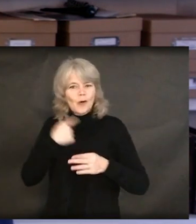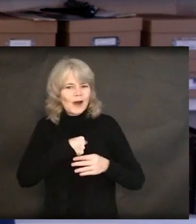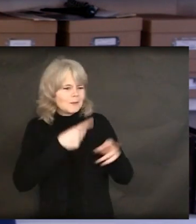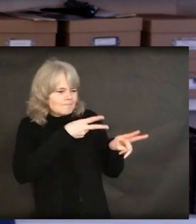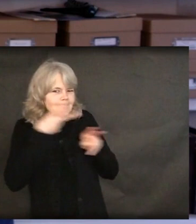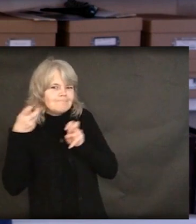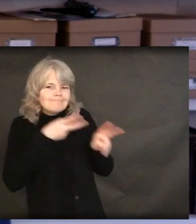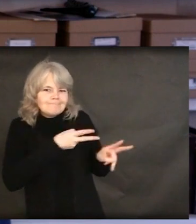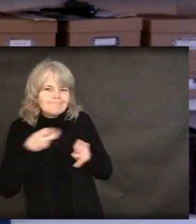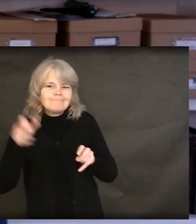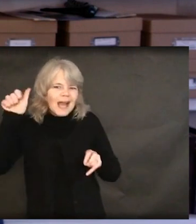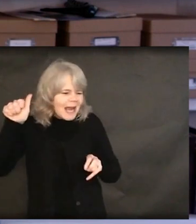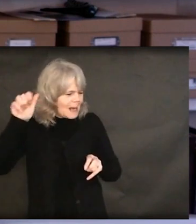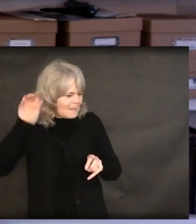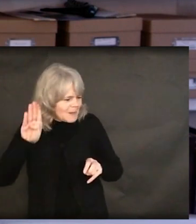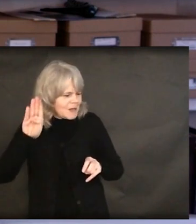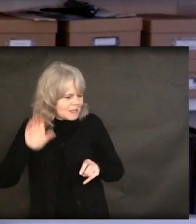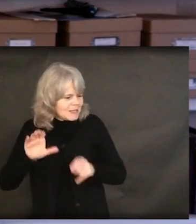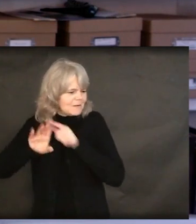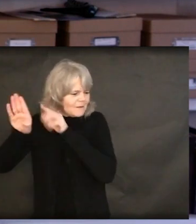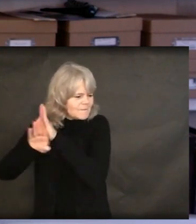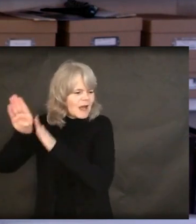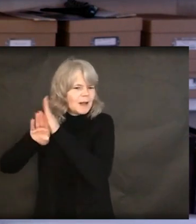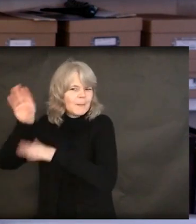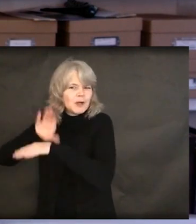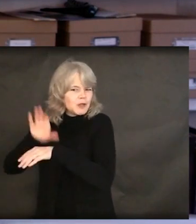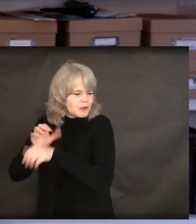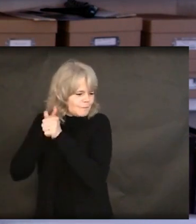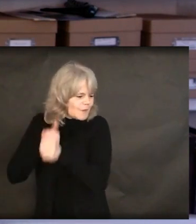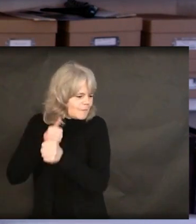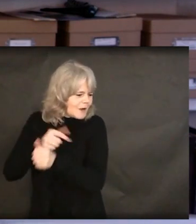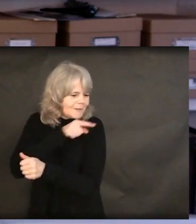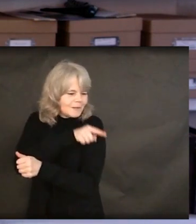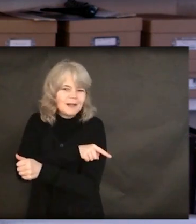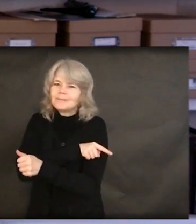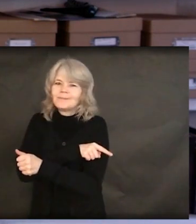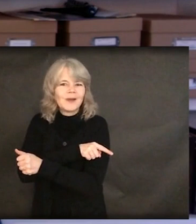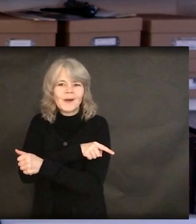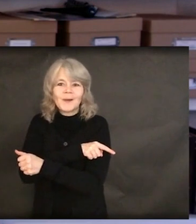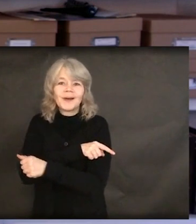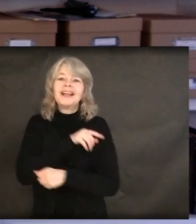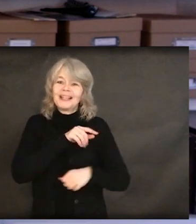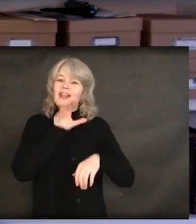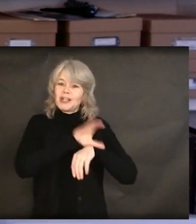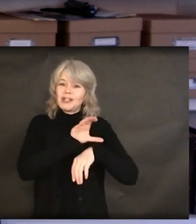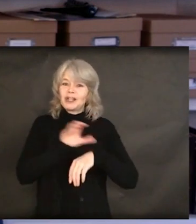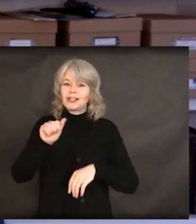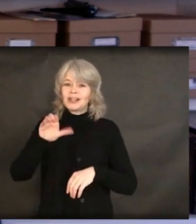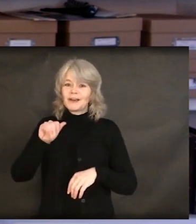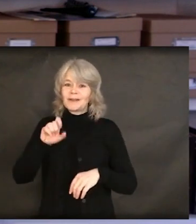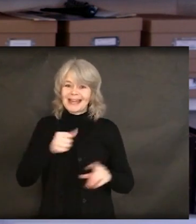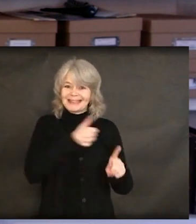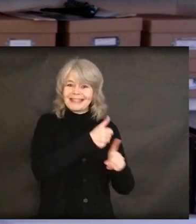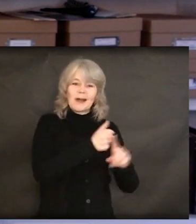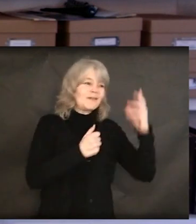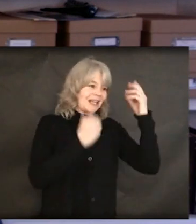an instruction manual for putting it together. The church in Acts is as beautiful and as broken,